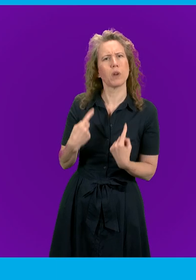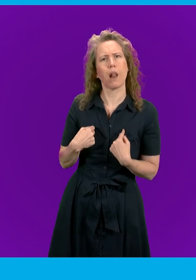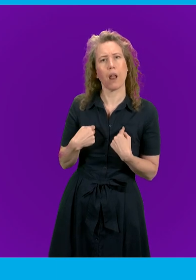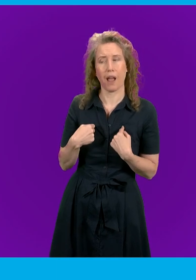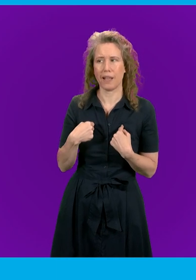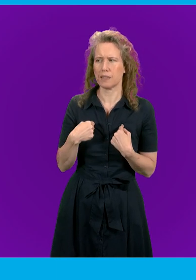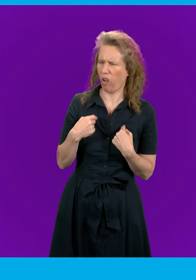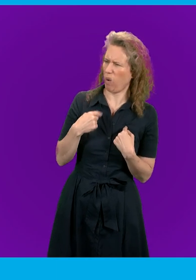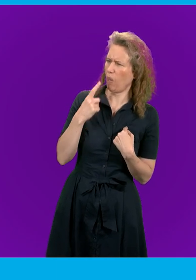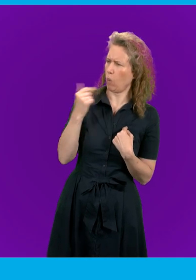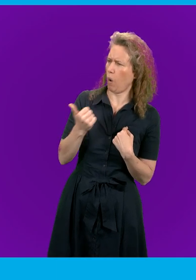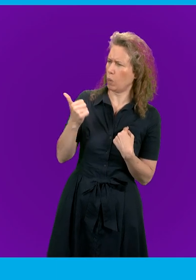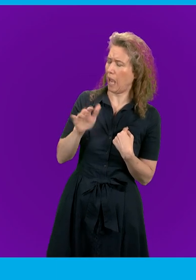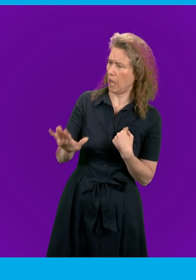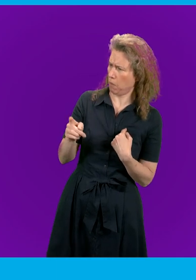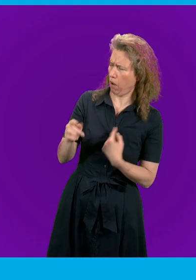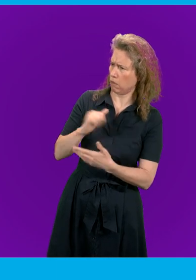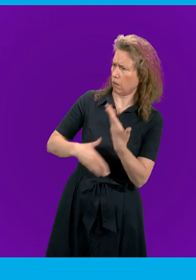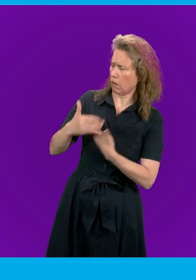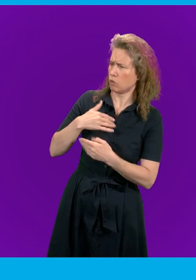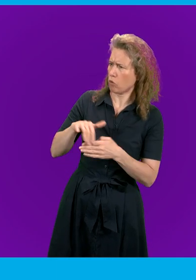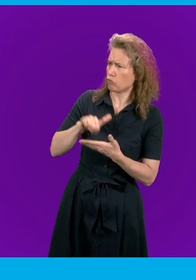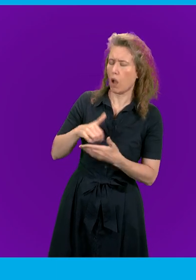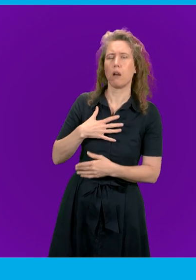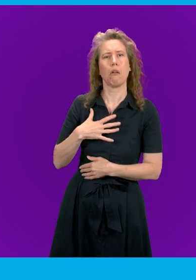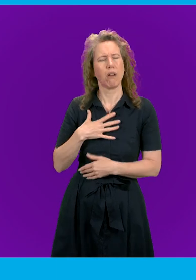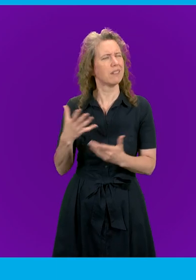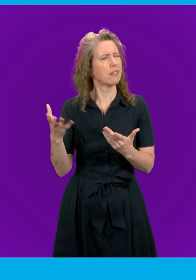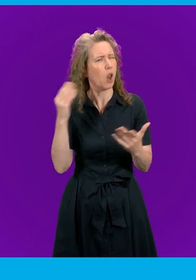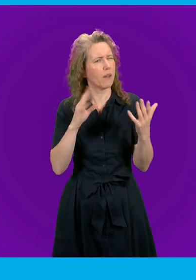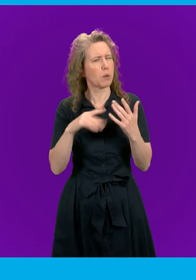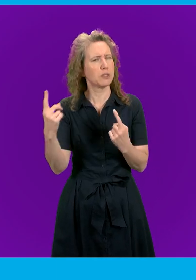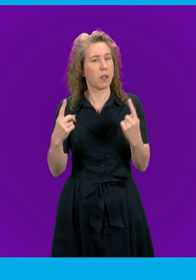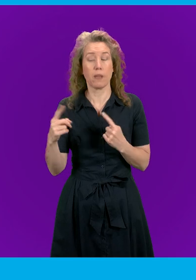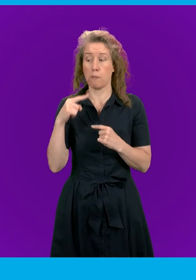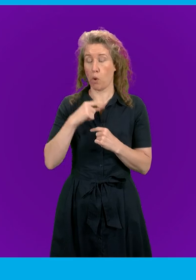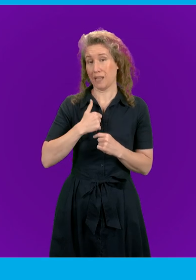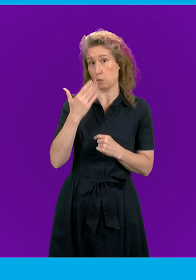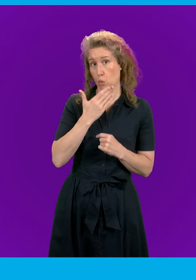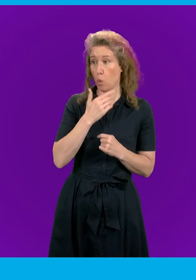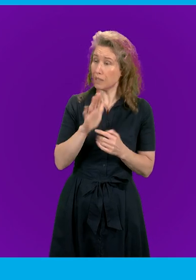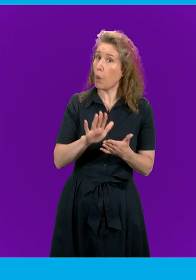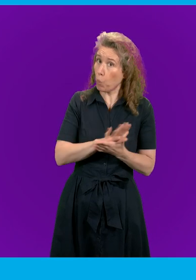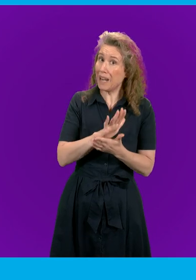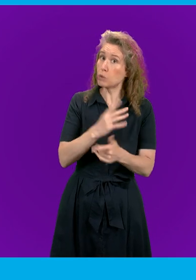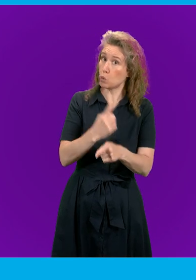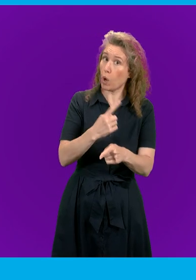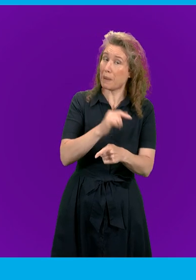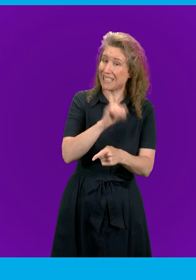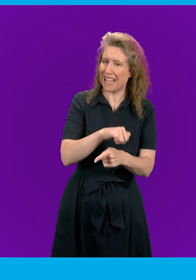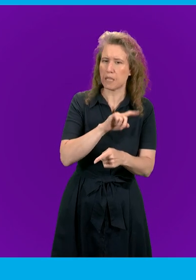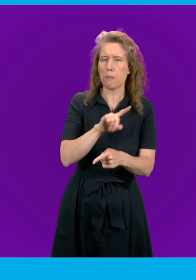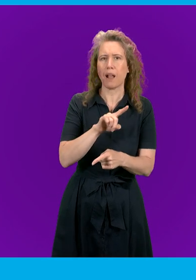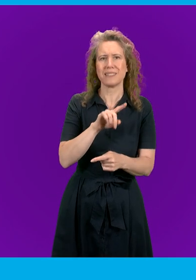isn't right, and that. And I think we've found that, like, boys in our school, they're, like, willing to speak about it, but maybe they